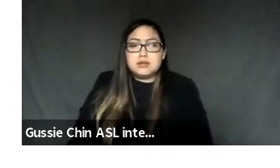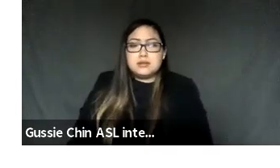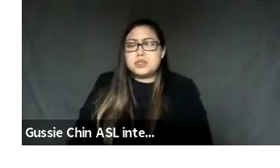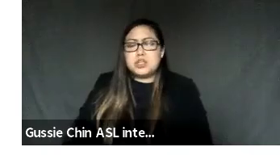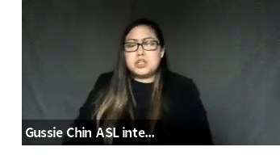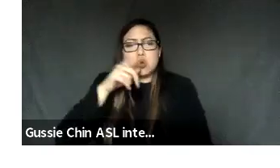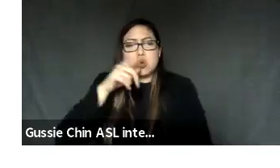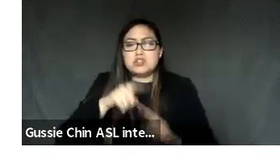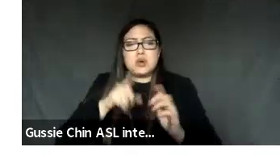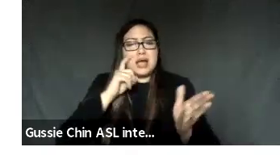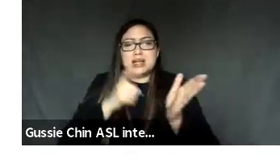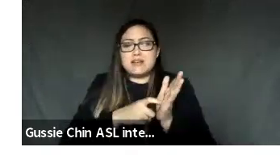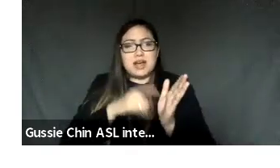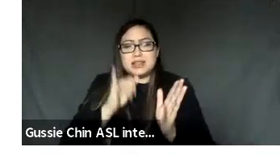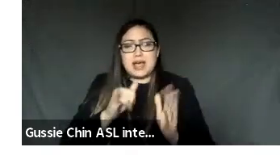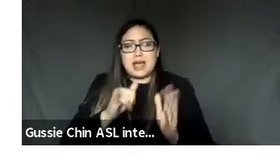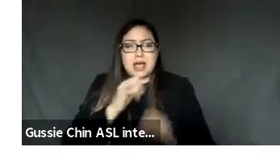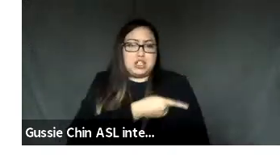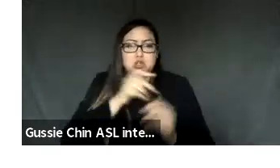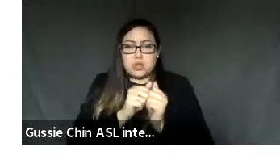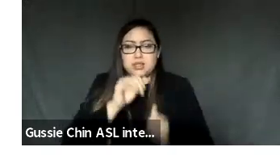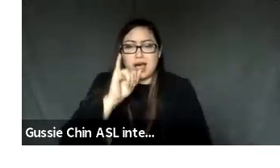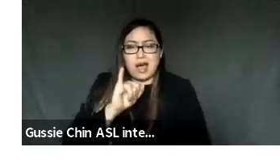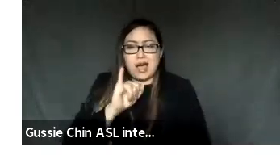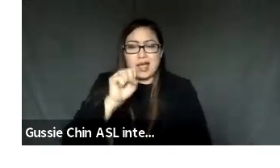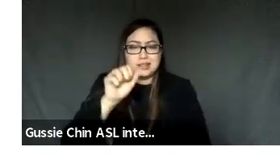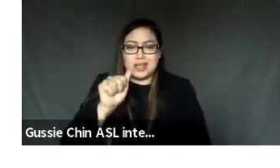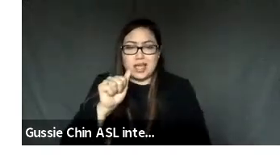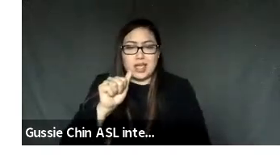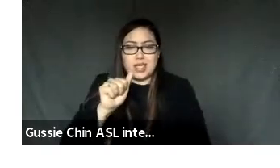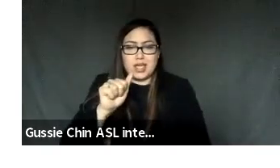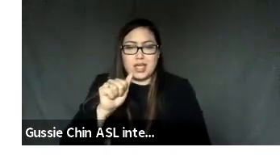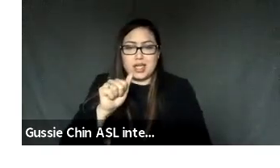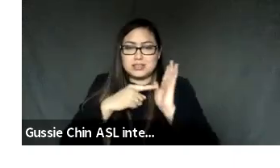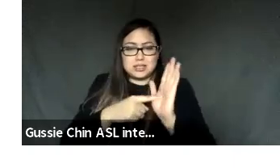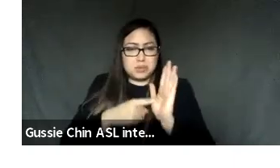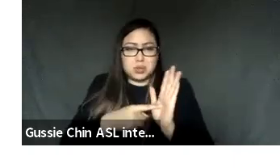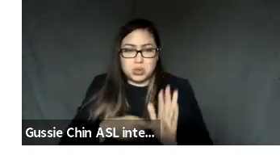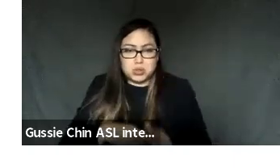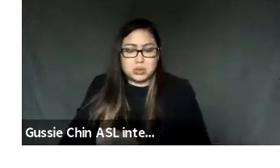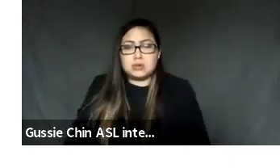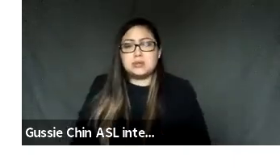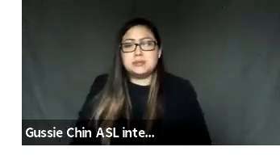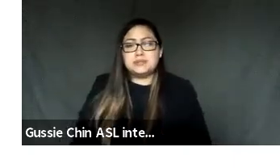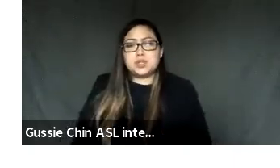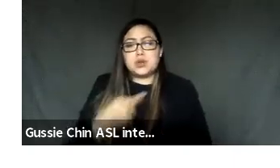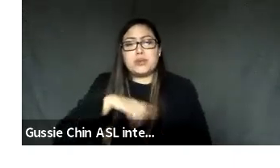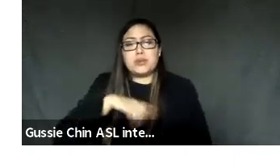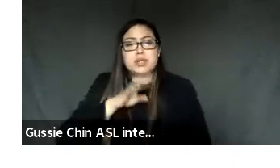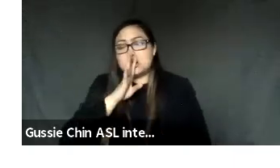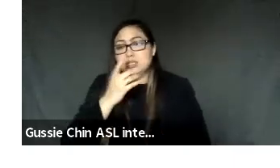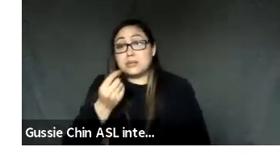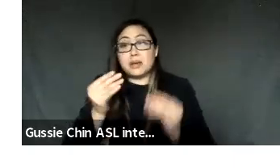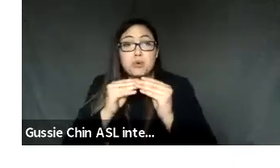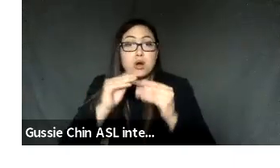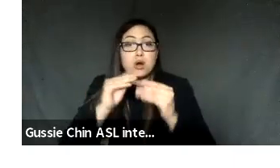identify the patient room with the ISA symbol. Um, I know we talked a little bit about, the sign